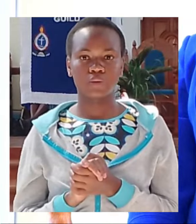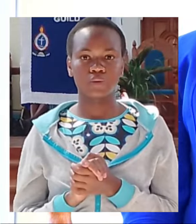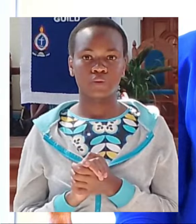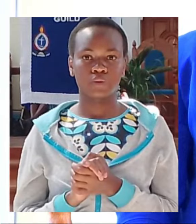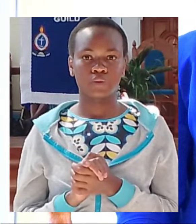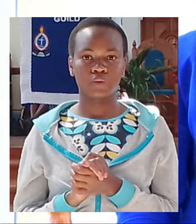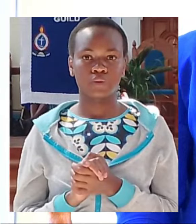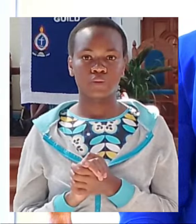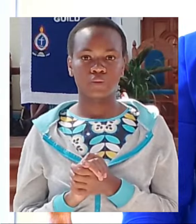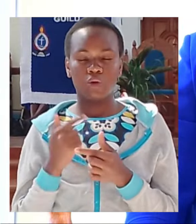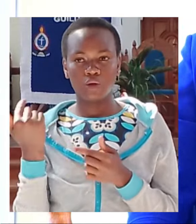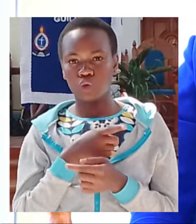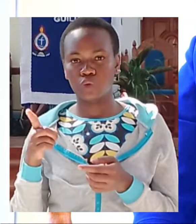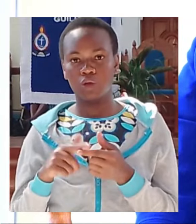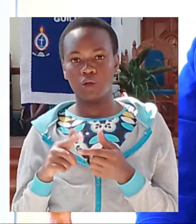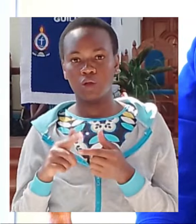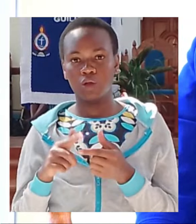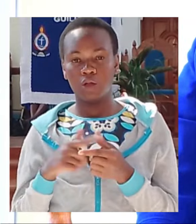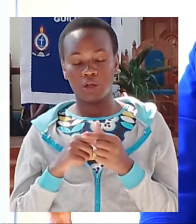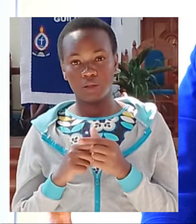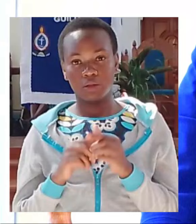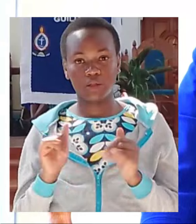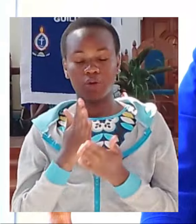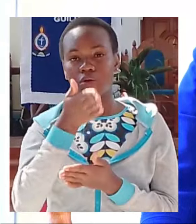If it were you, would you still serve God?